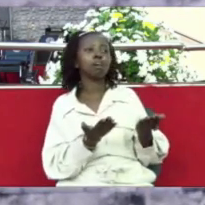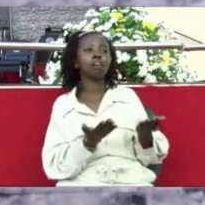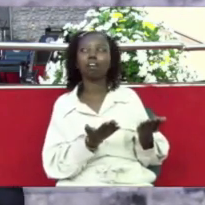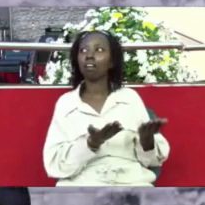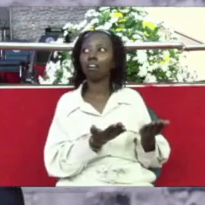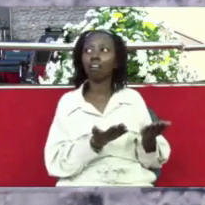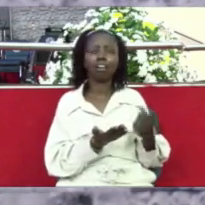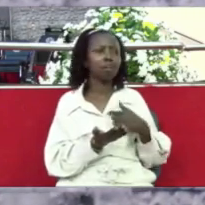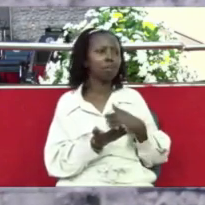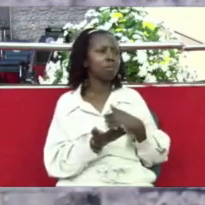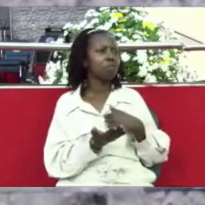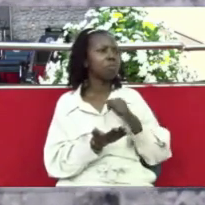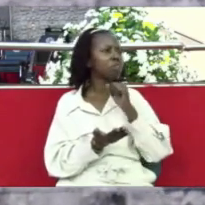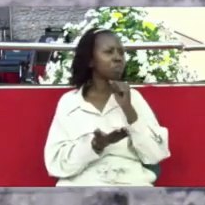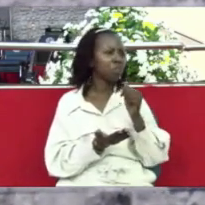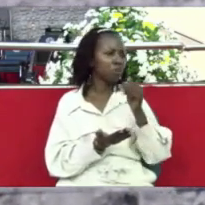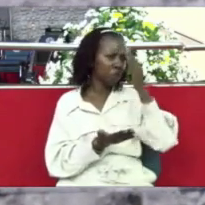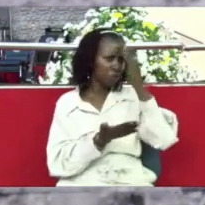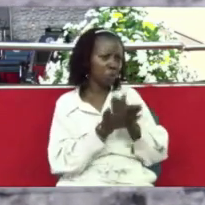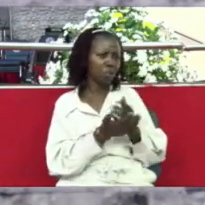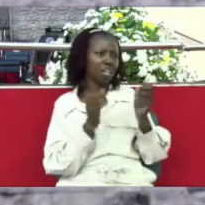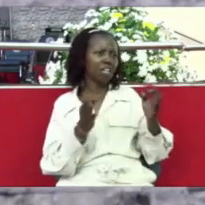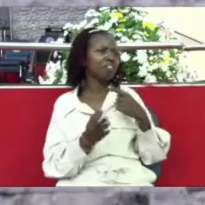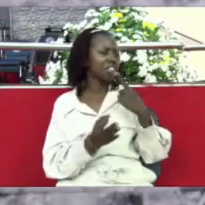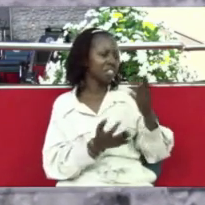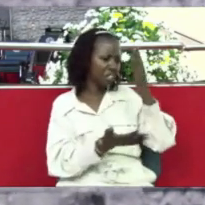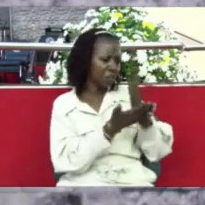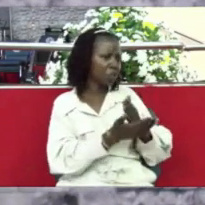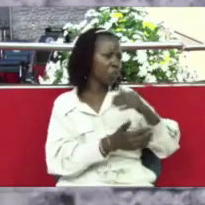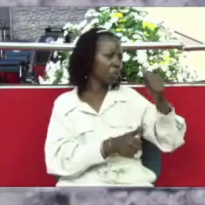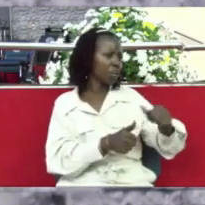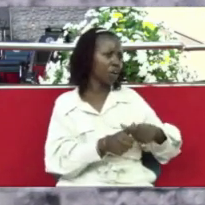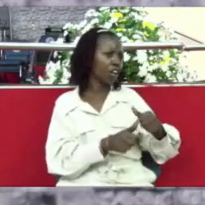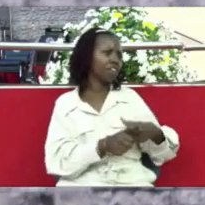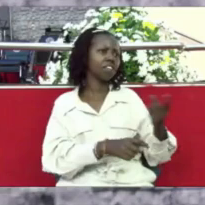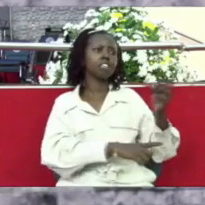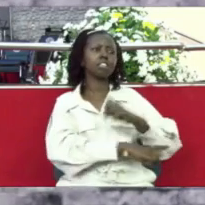I'm not sure they're as committed to truth as you think they are. Now,